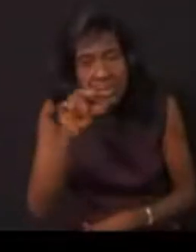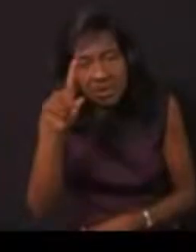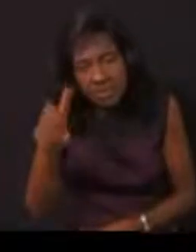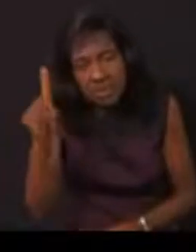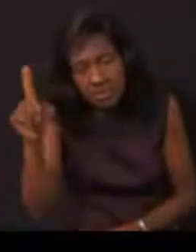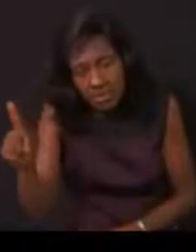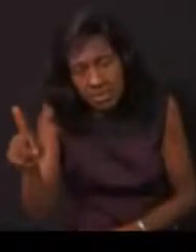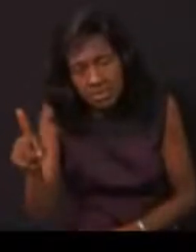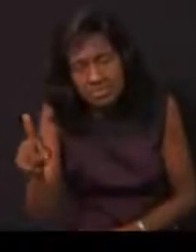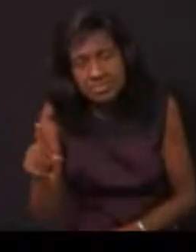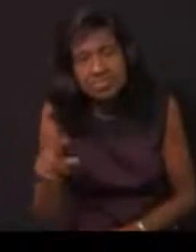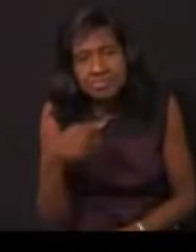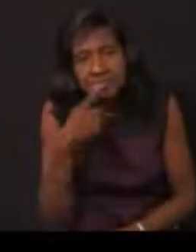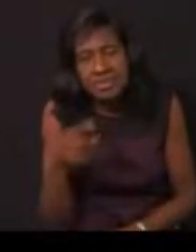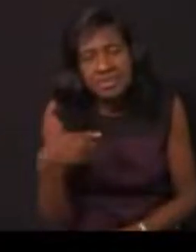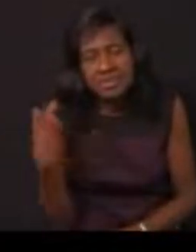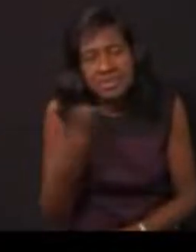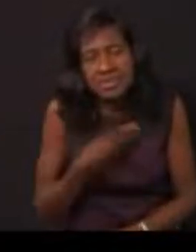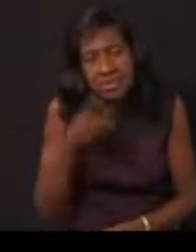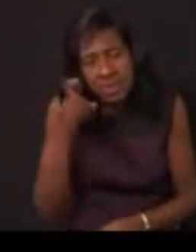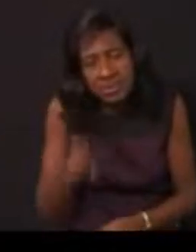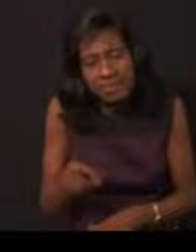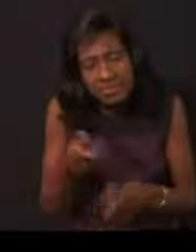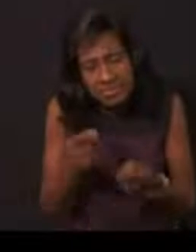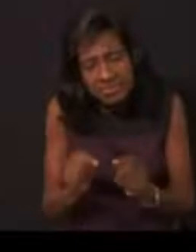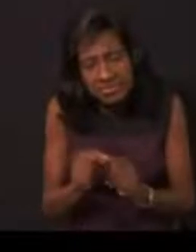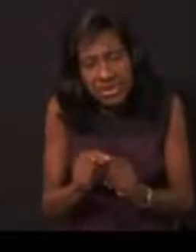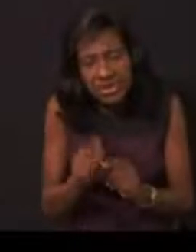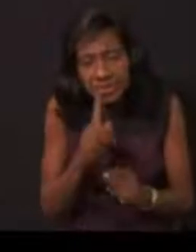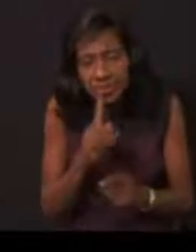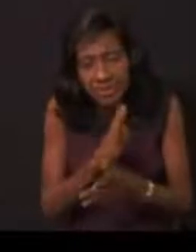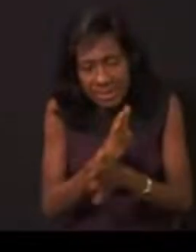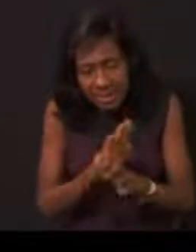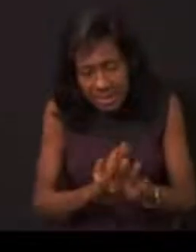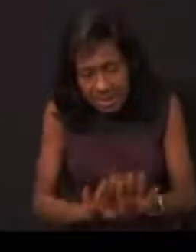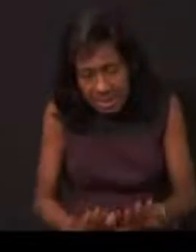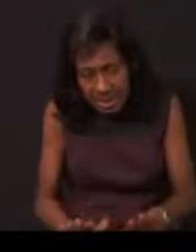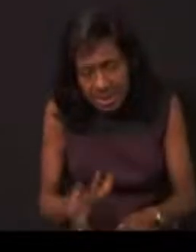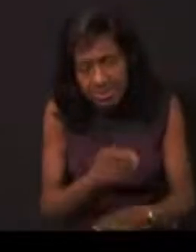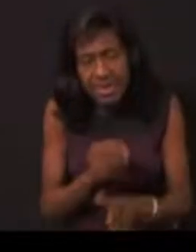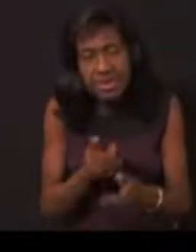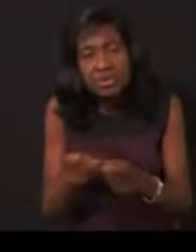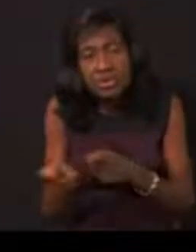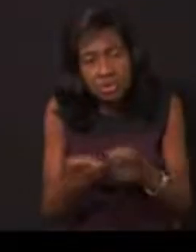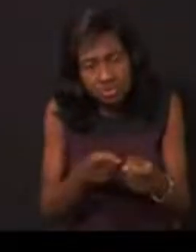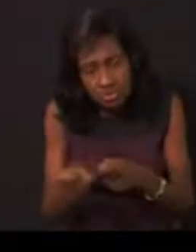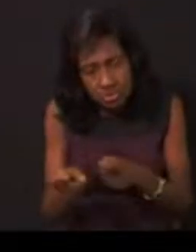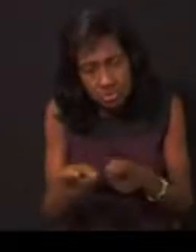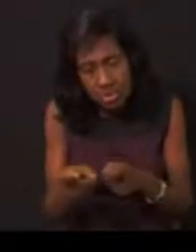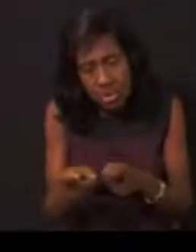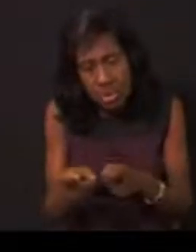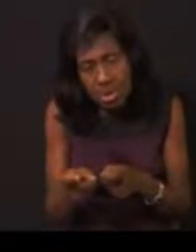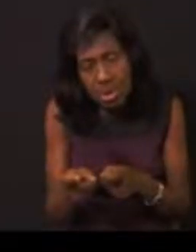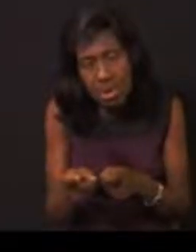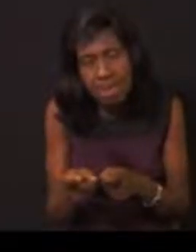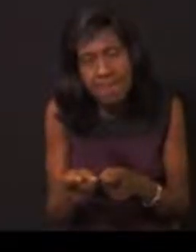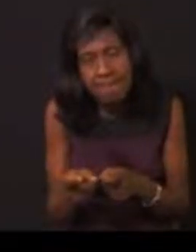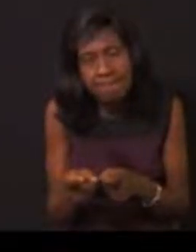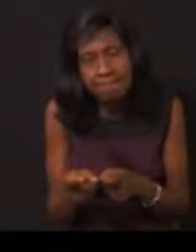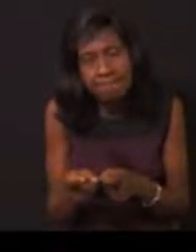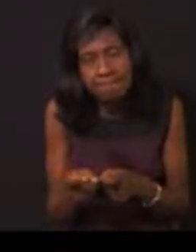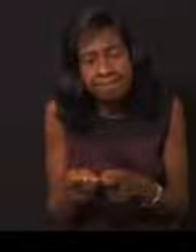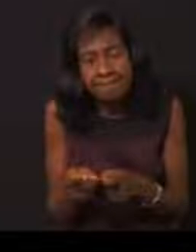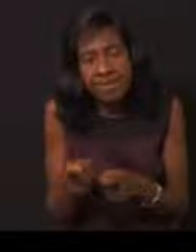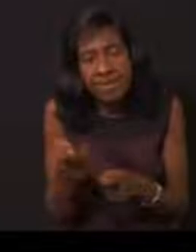calm and control that will help us handle the changes that community spread has brought to our lives.